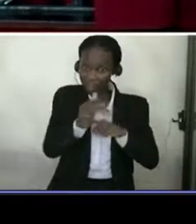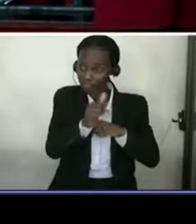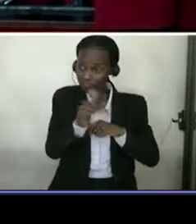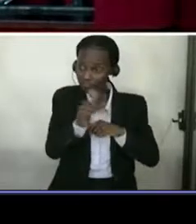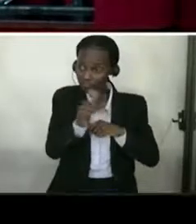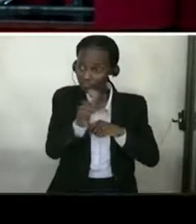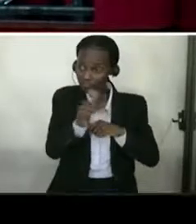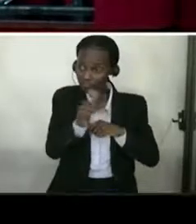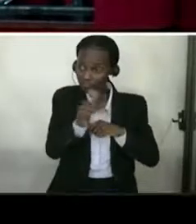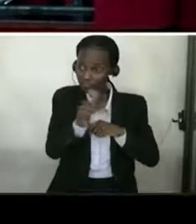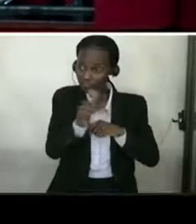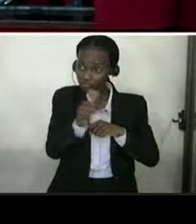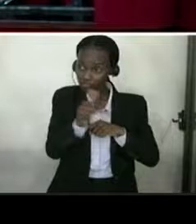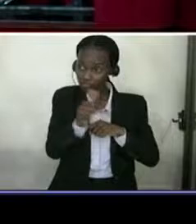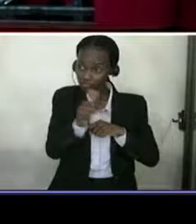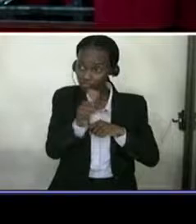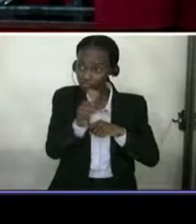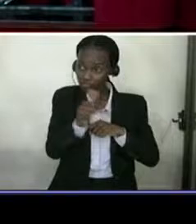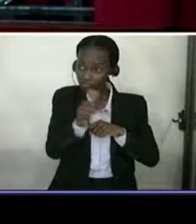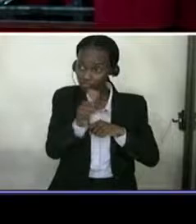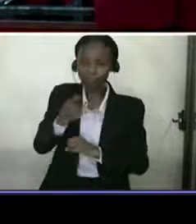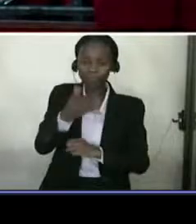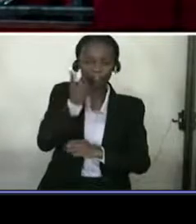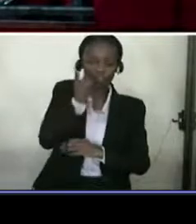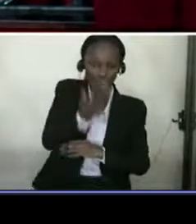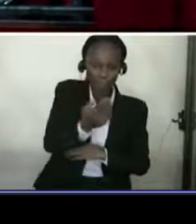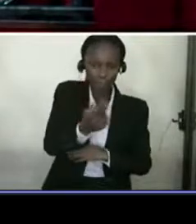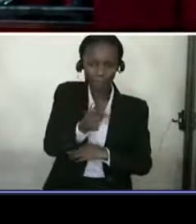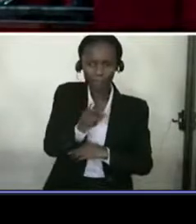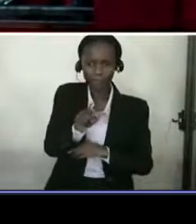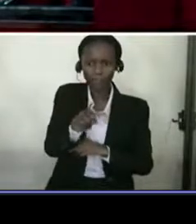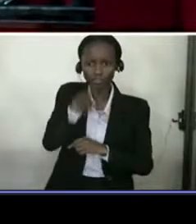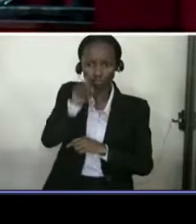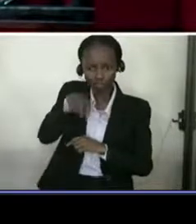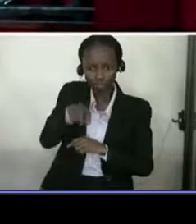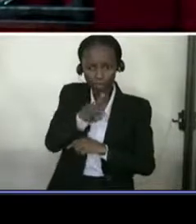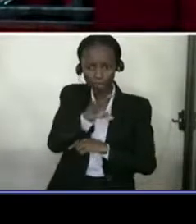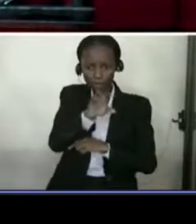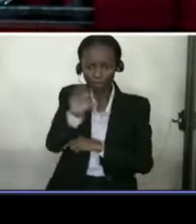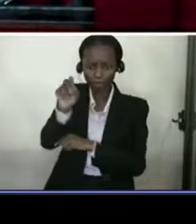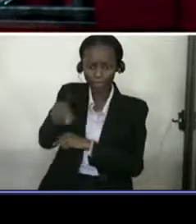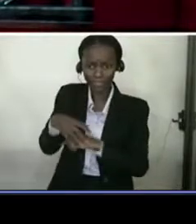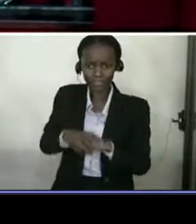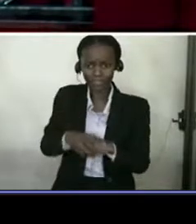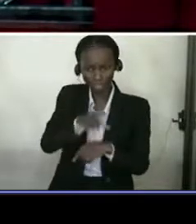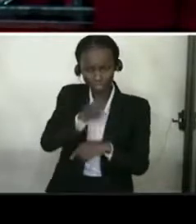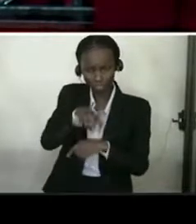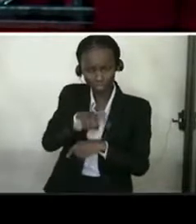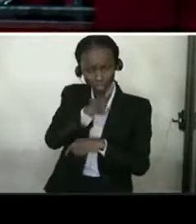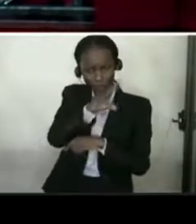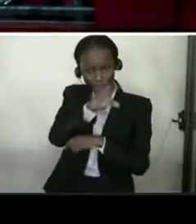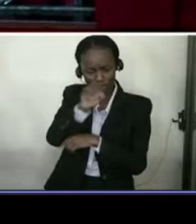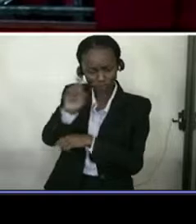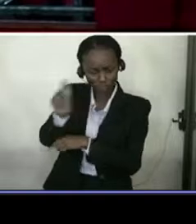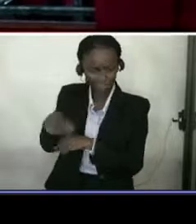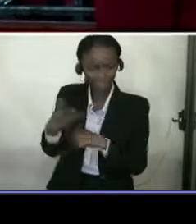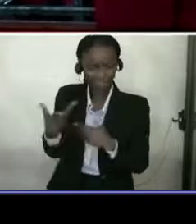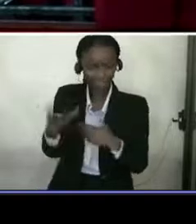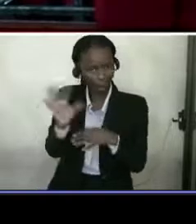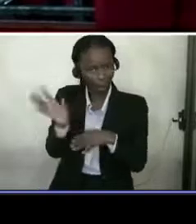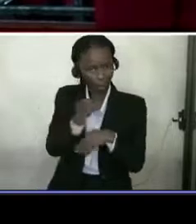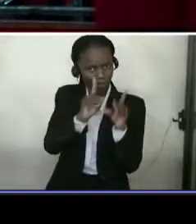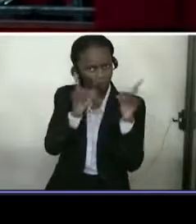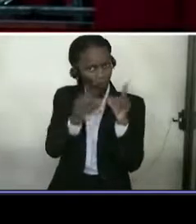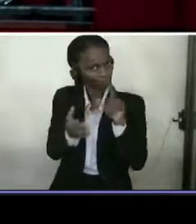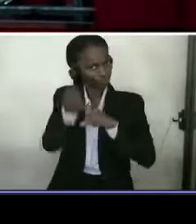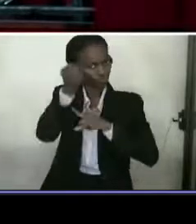Shame on you. It should be 100%. It should be 100%.